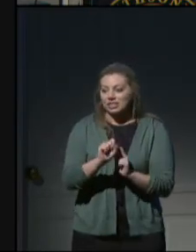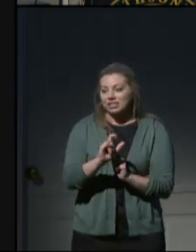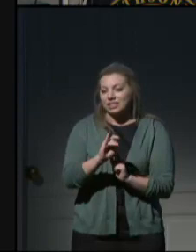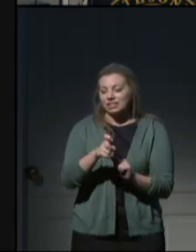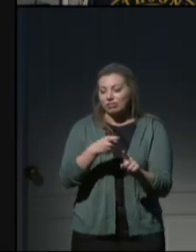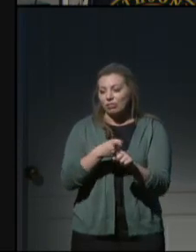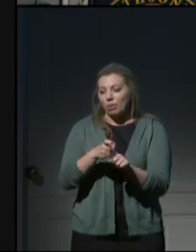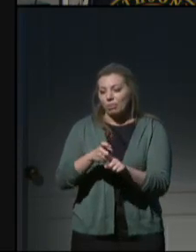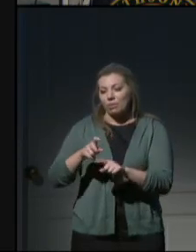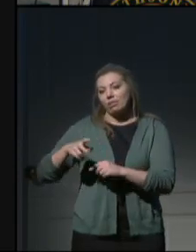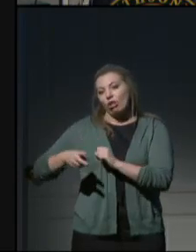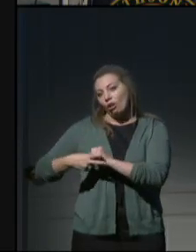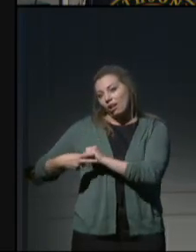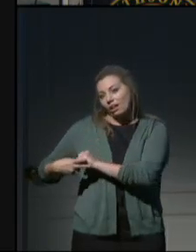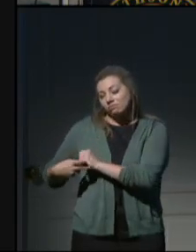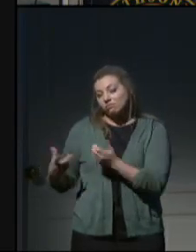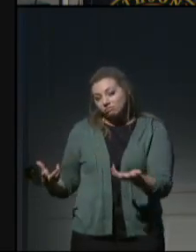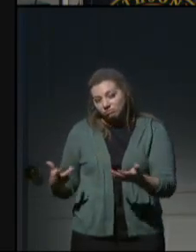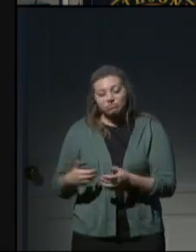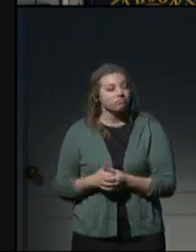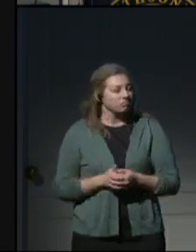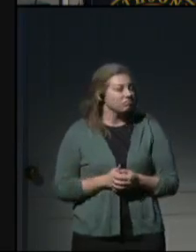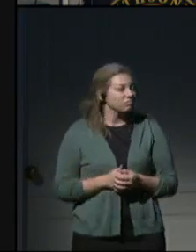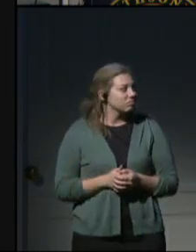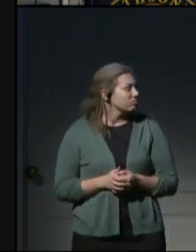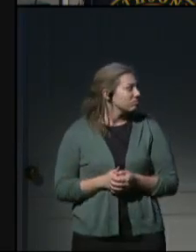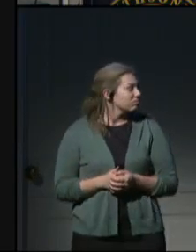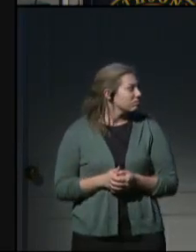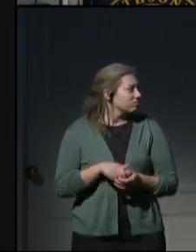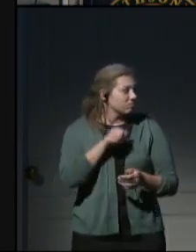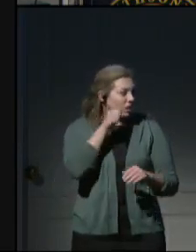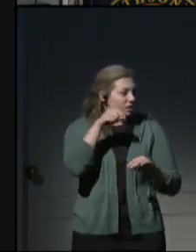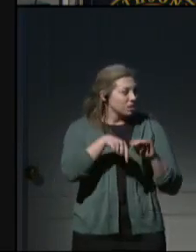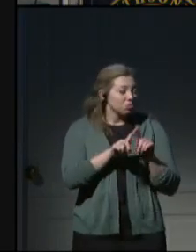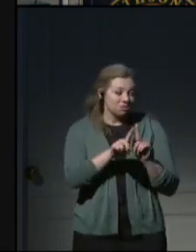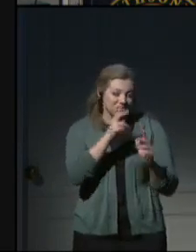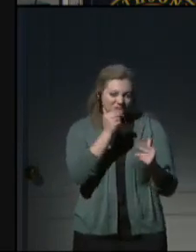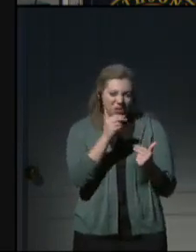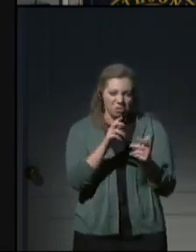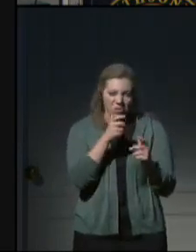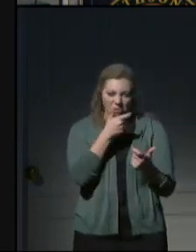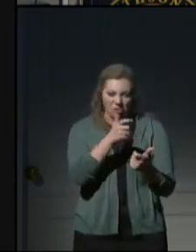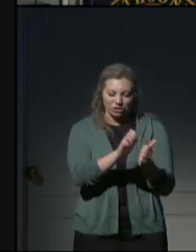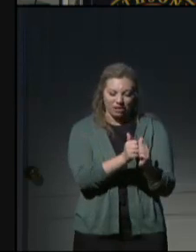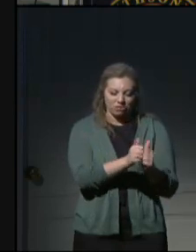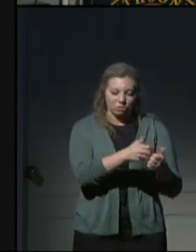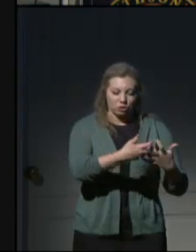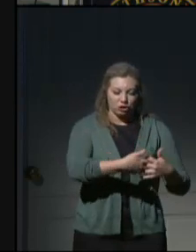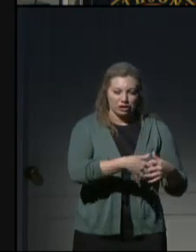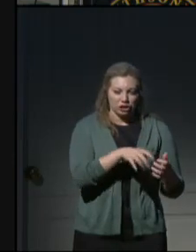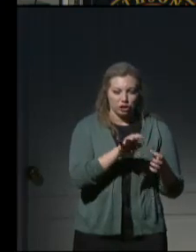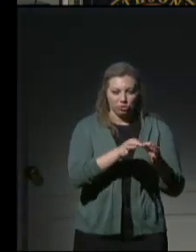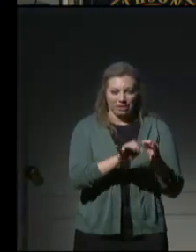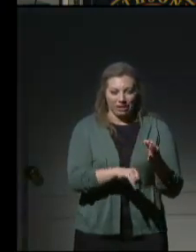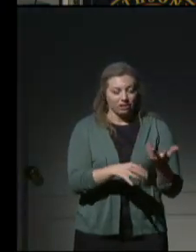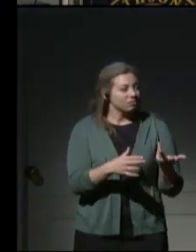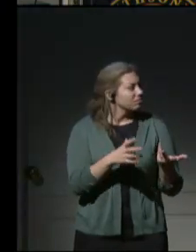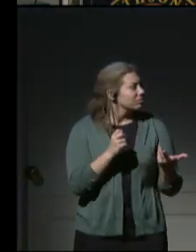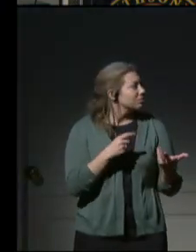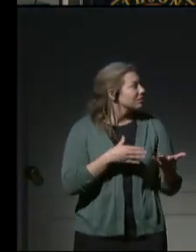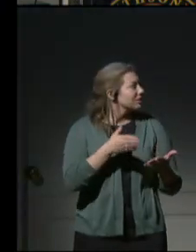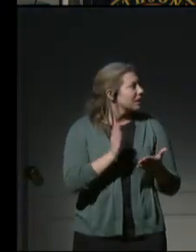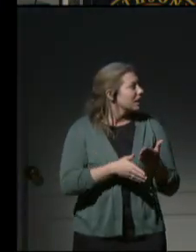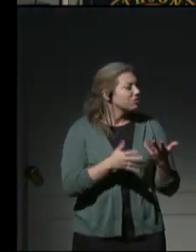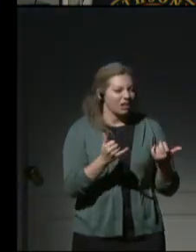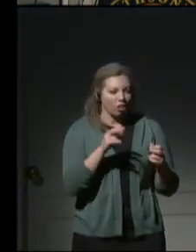from the archive. So it's not very deep, but it's funny to watch how the machine interprets this. So we're coming to that